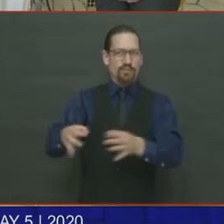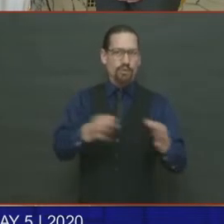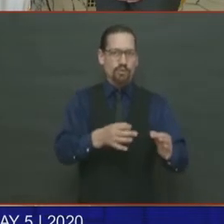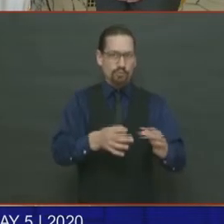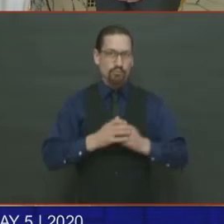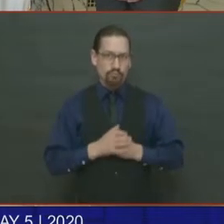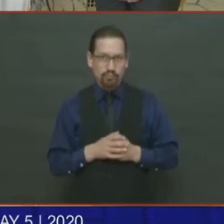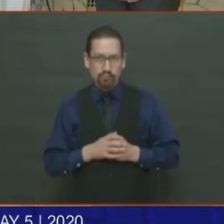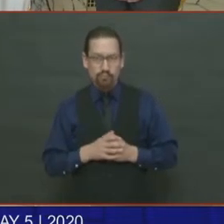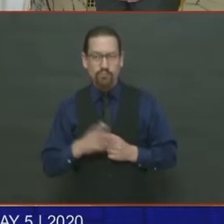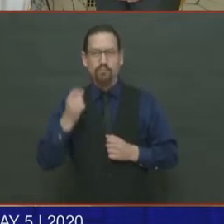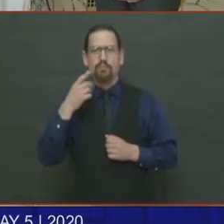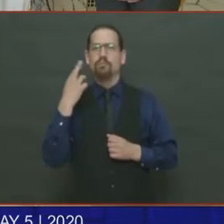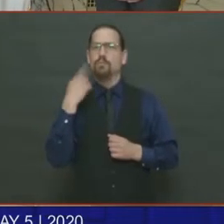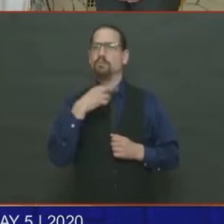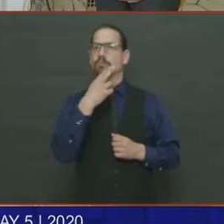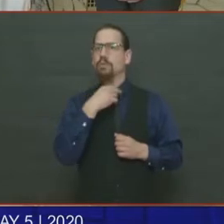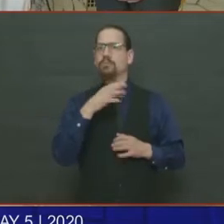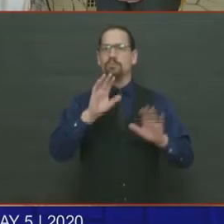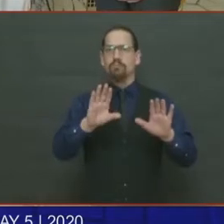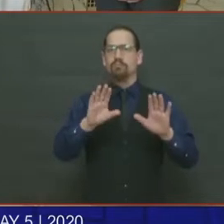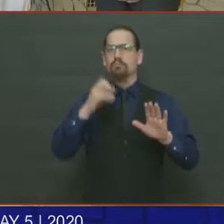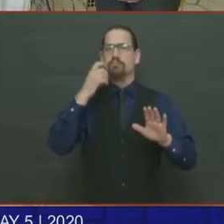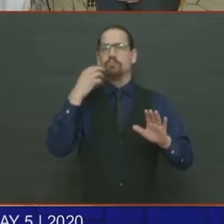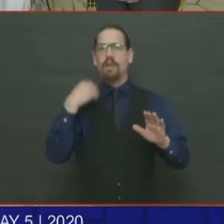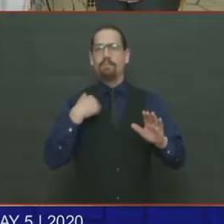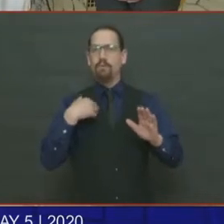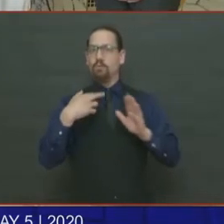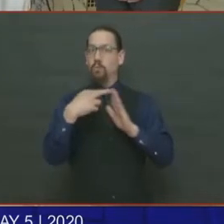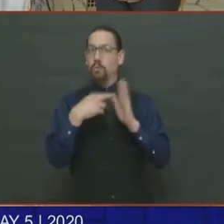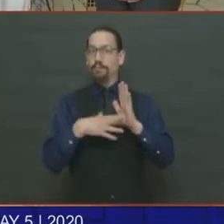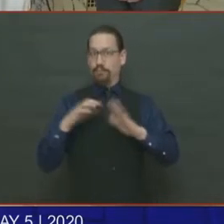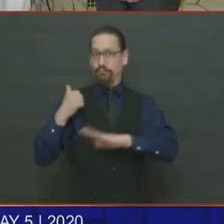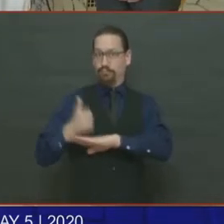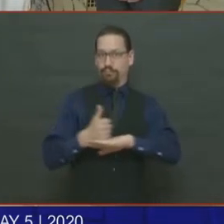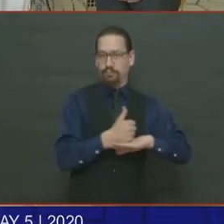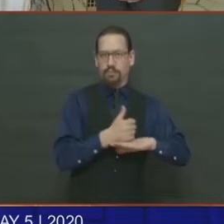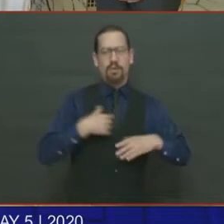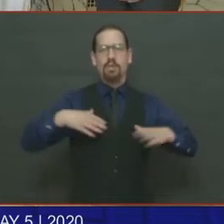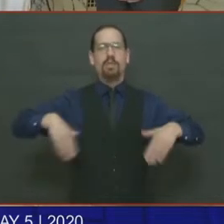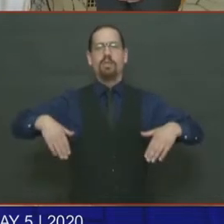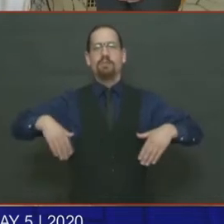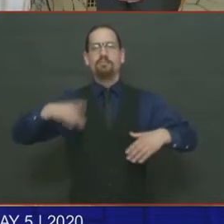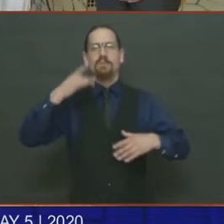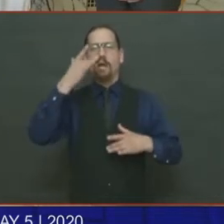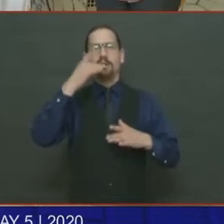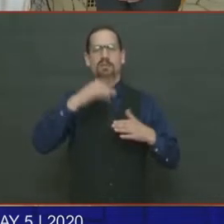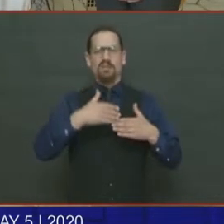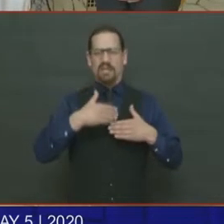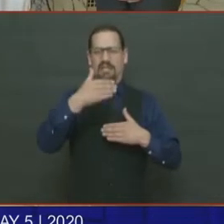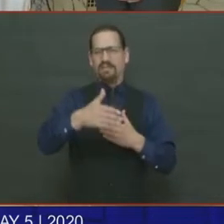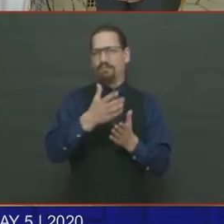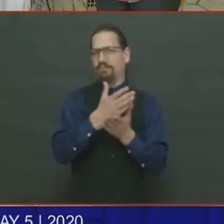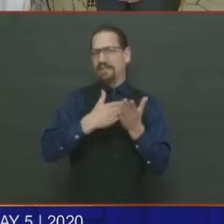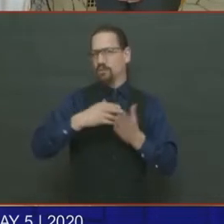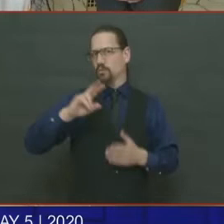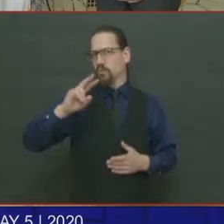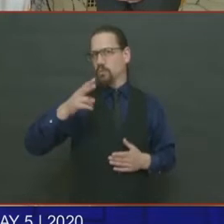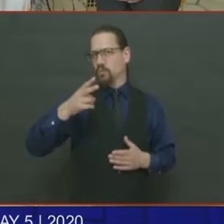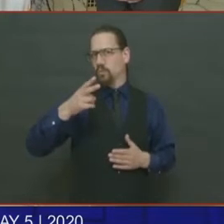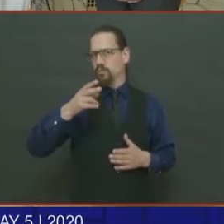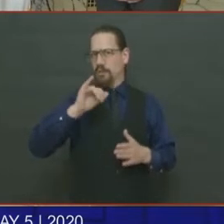for this week because that's a phase 2 effort, but we will have clearer guidance in a day or two